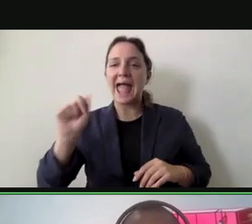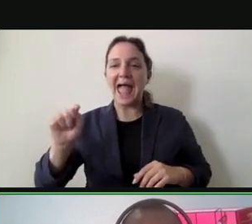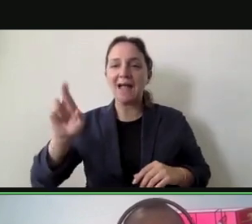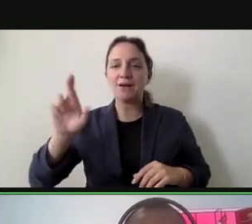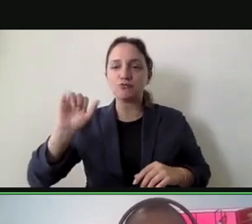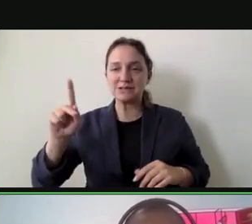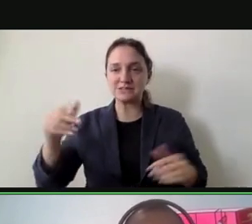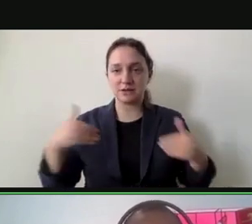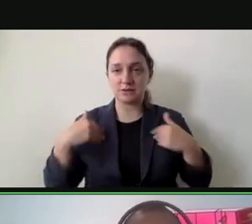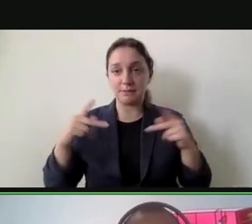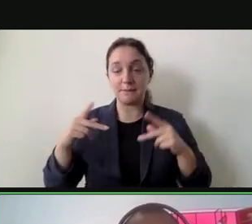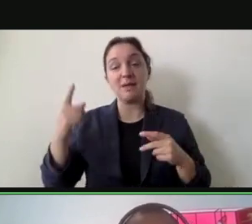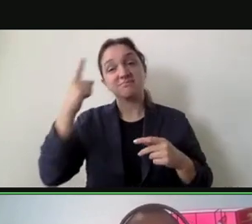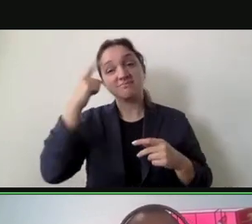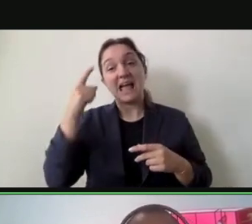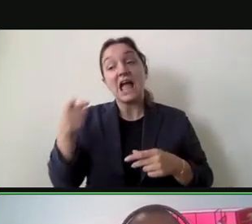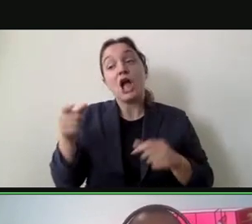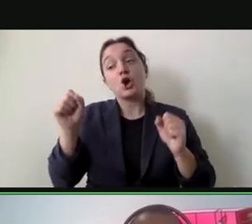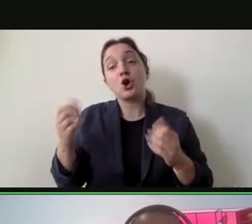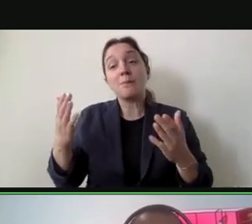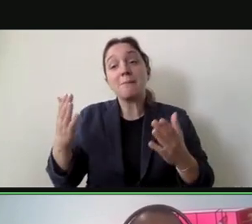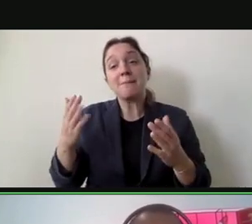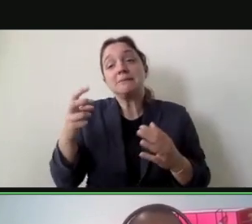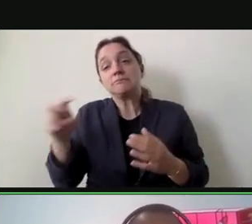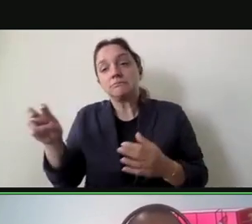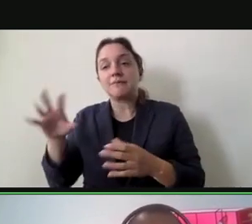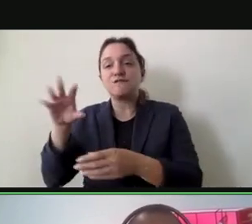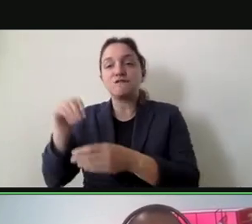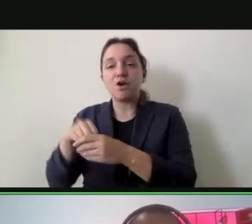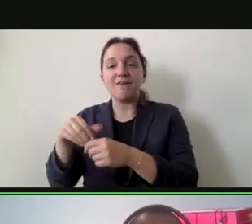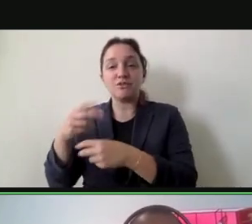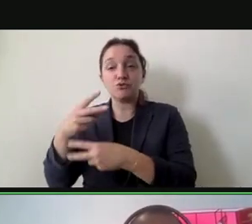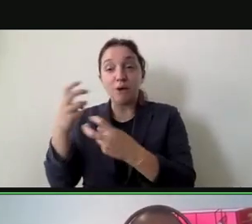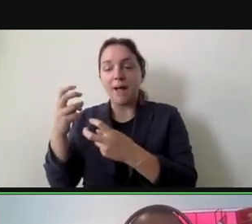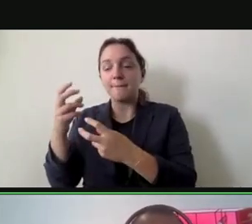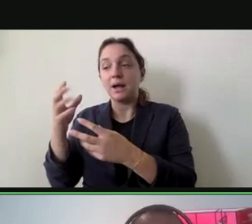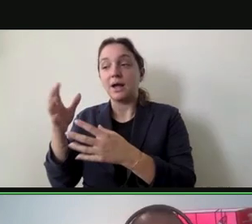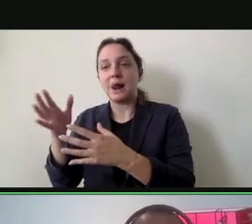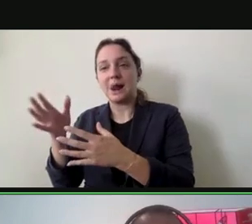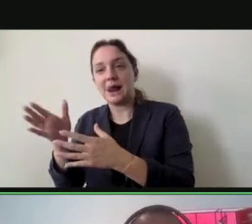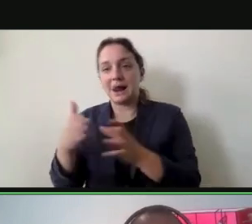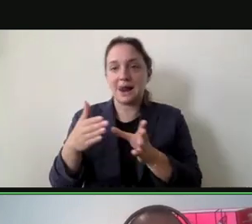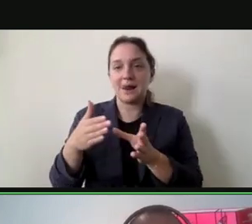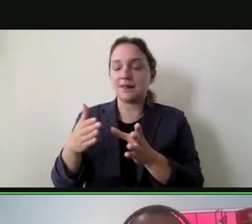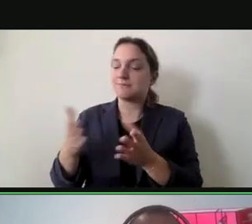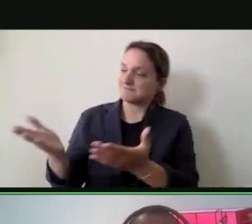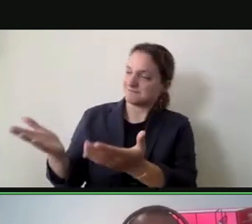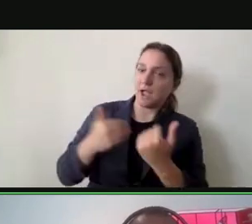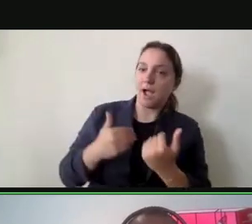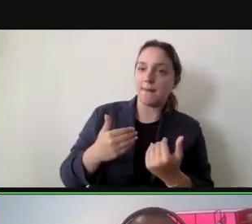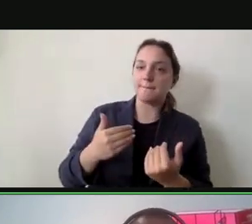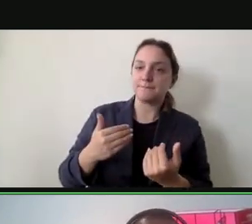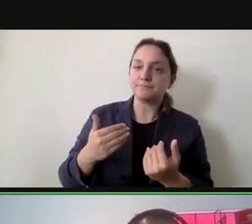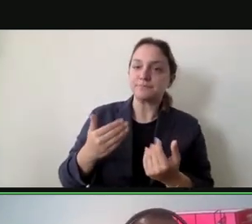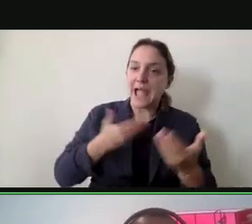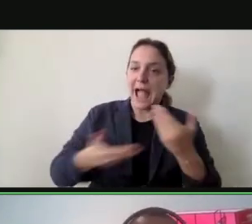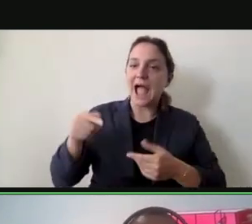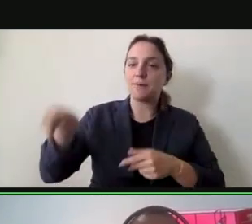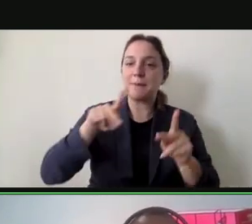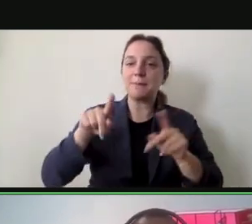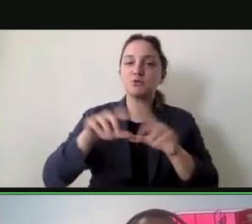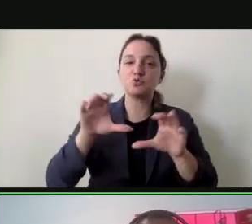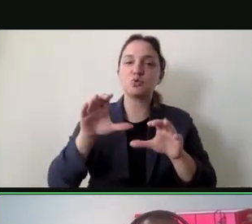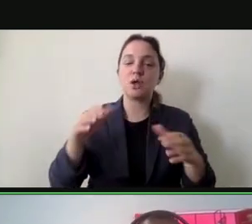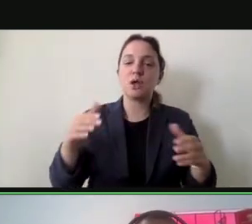of being involved in crime. And we have trained and hired those people to do clean energy, green construction. You can see this young man